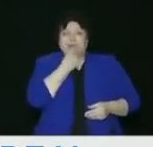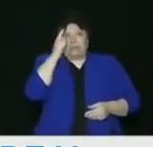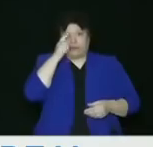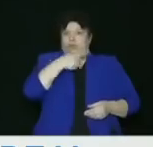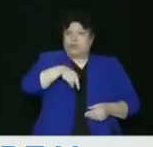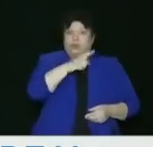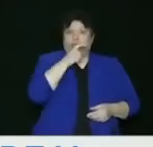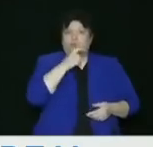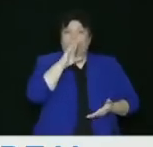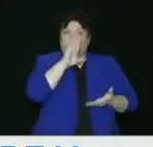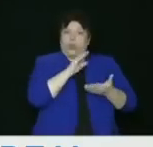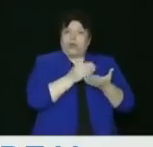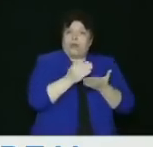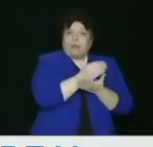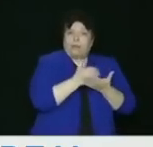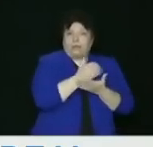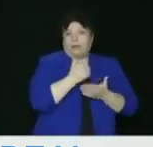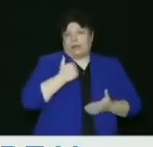Canadians.